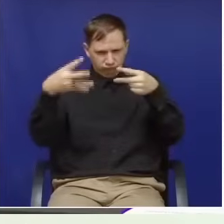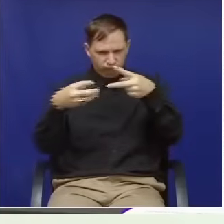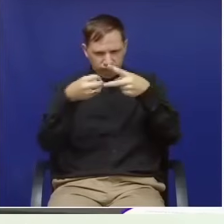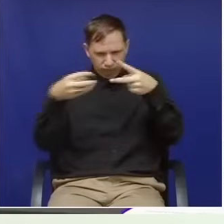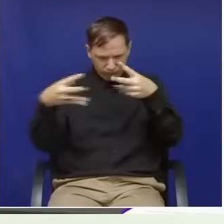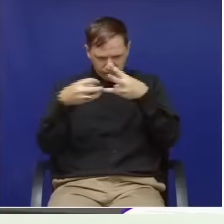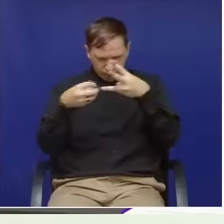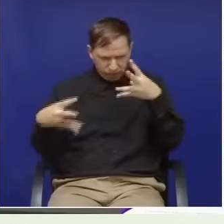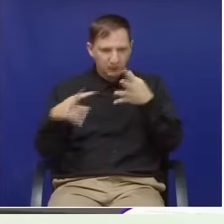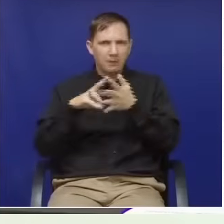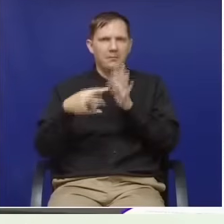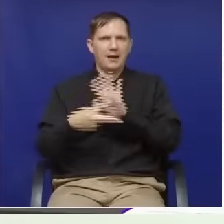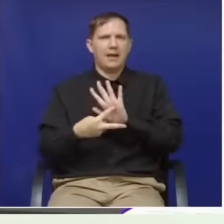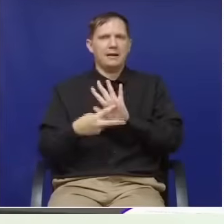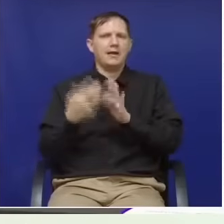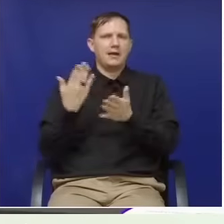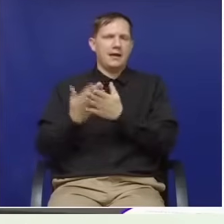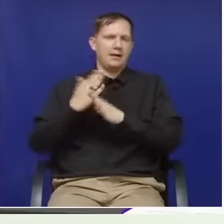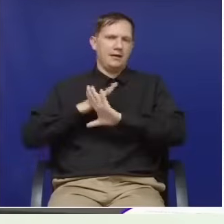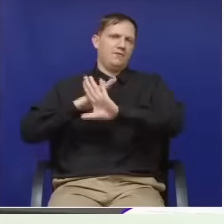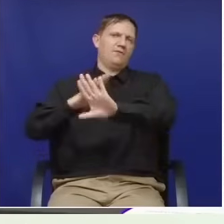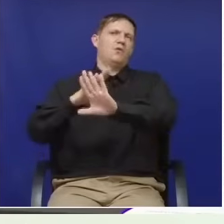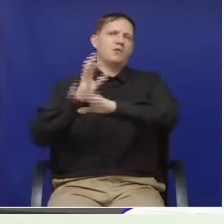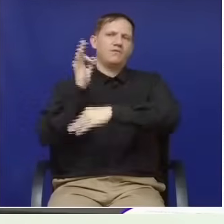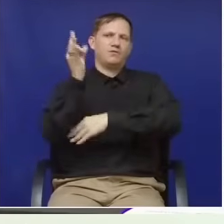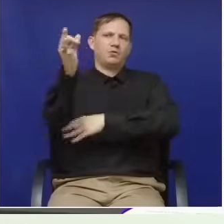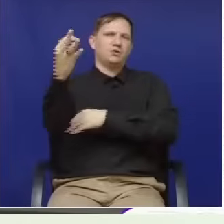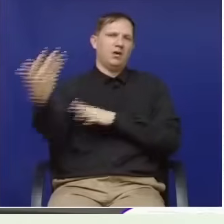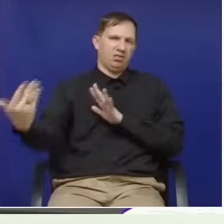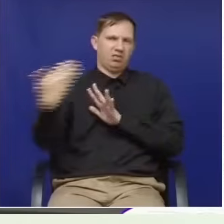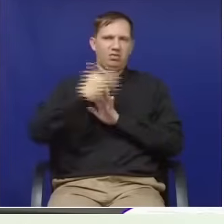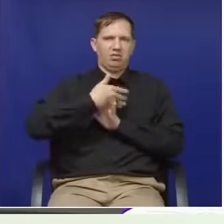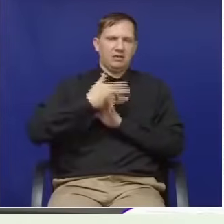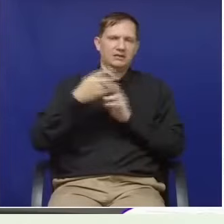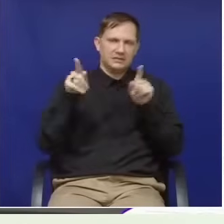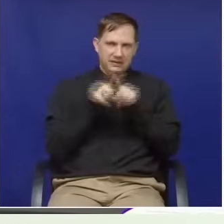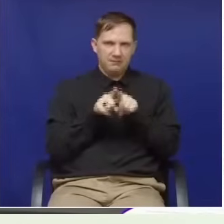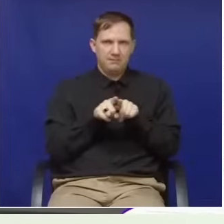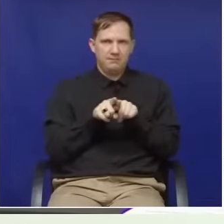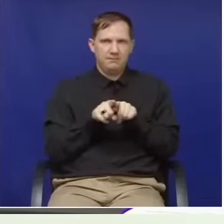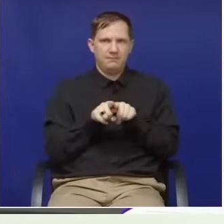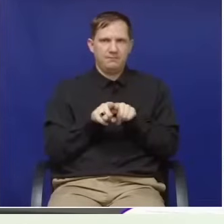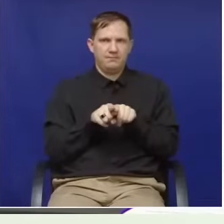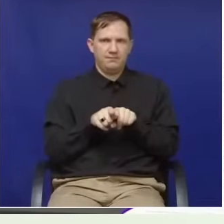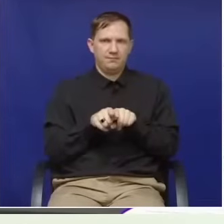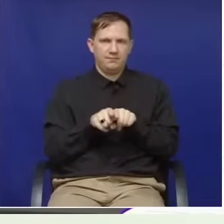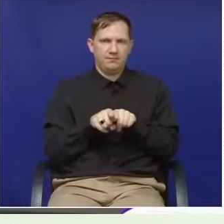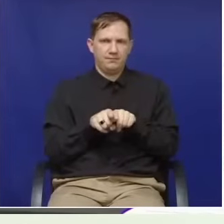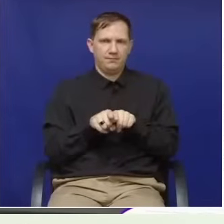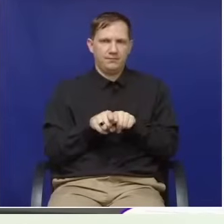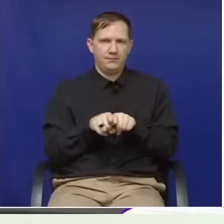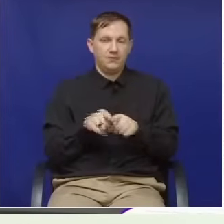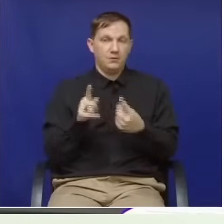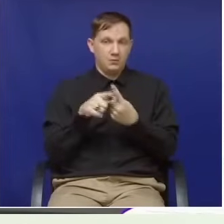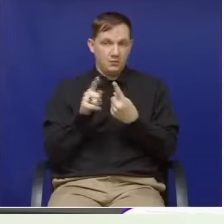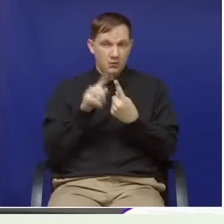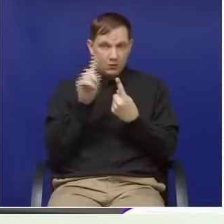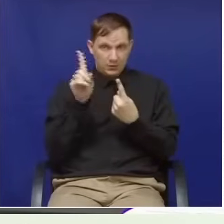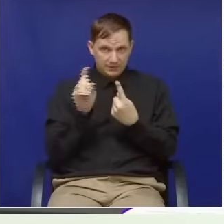avoid these shenanigans which are taking place. Question number one would